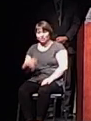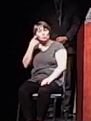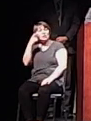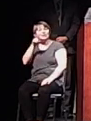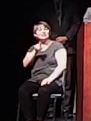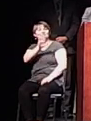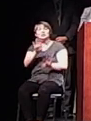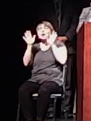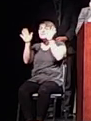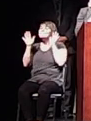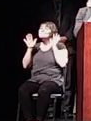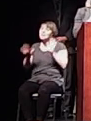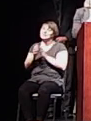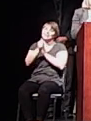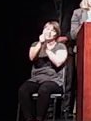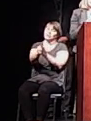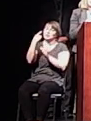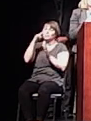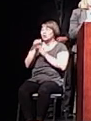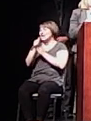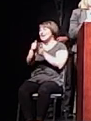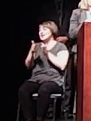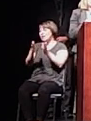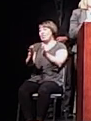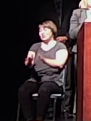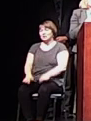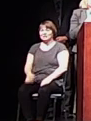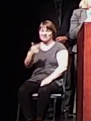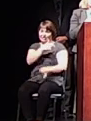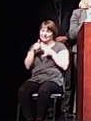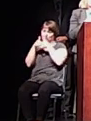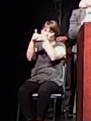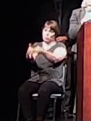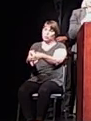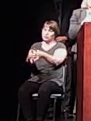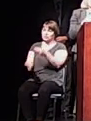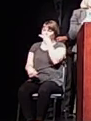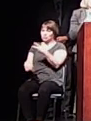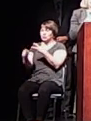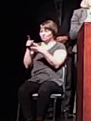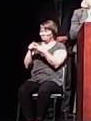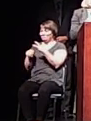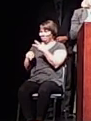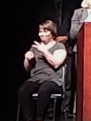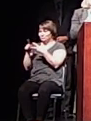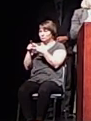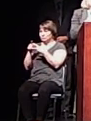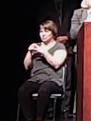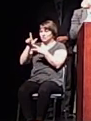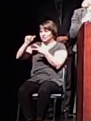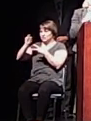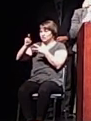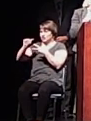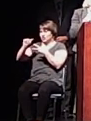their outstanding leadership of Guided Pathways, the President's Leadership Award is presented to co-recipients Dr.